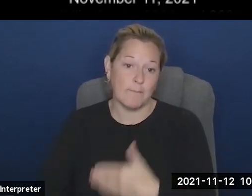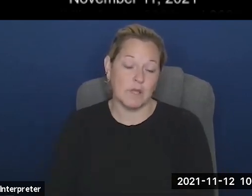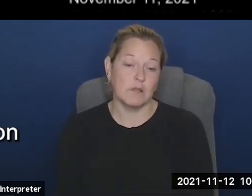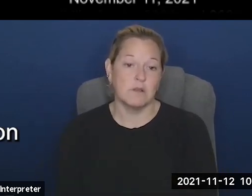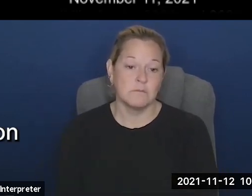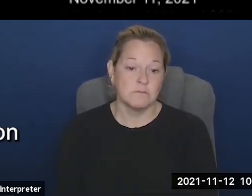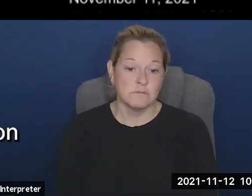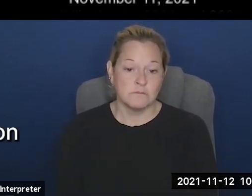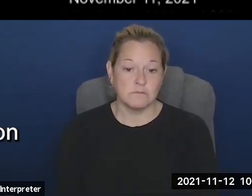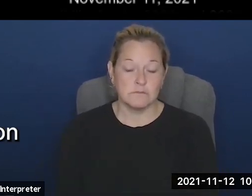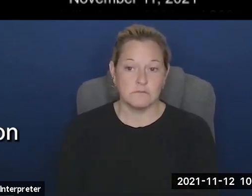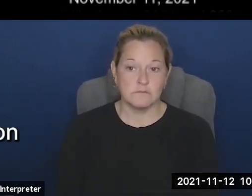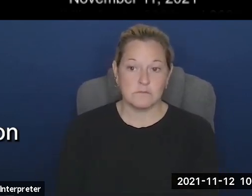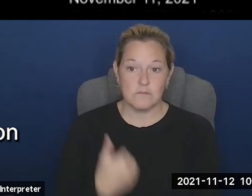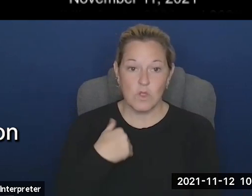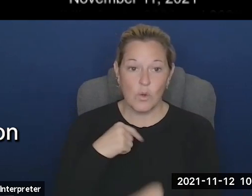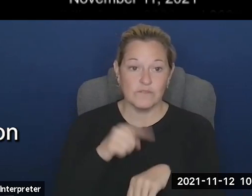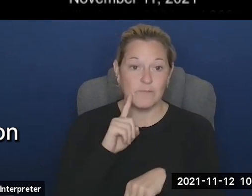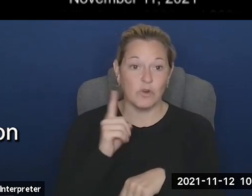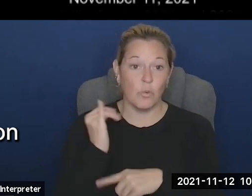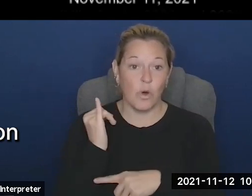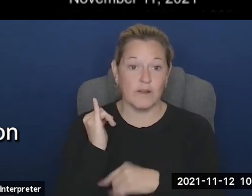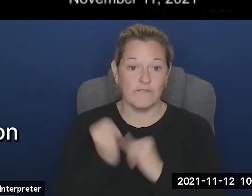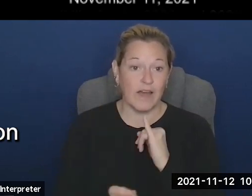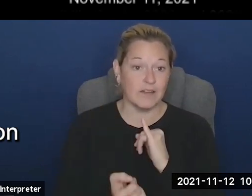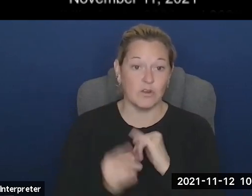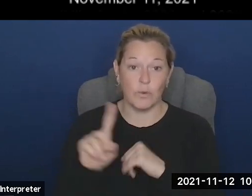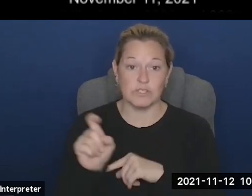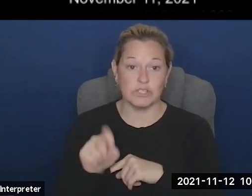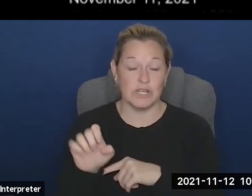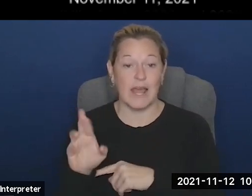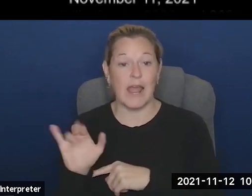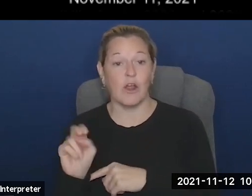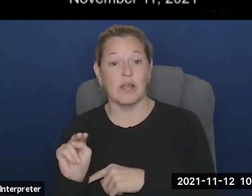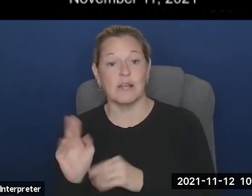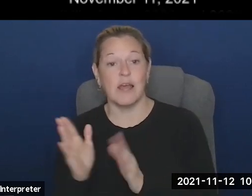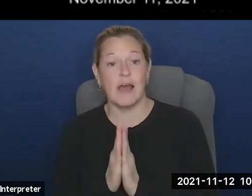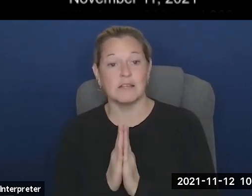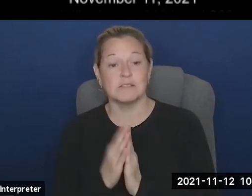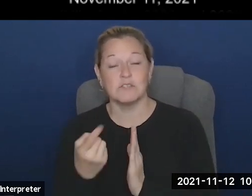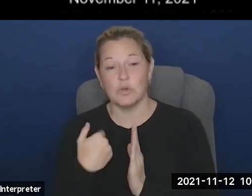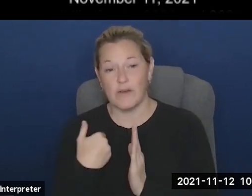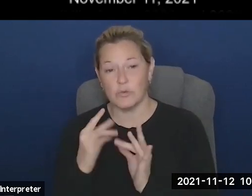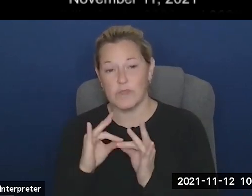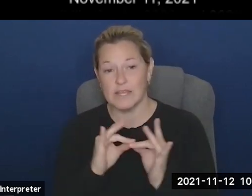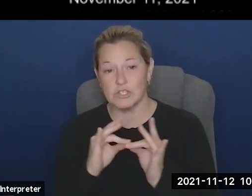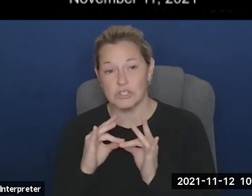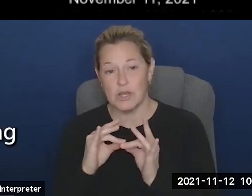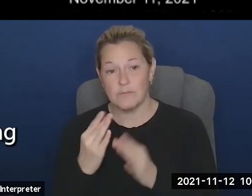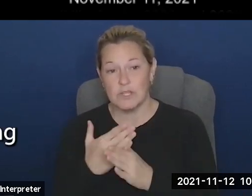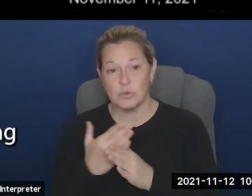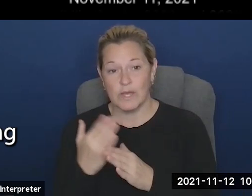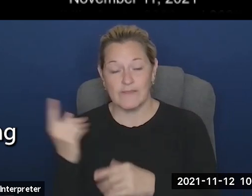Excellent, thank you. And we have time for one final question here from Aaron, who asks, have you found a relationship between unconscious